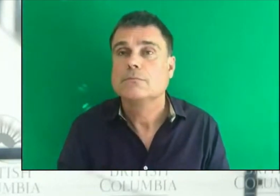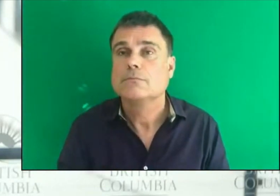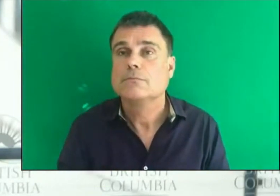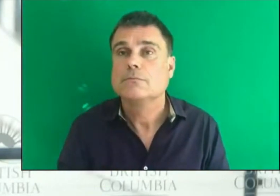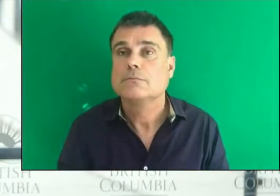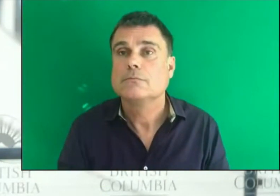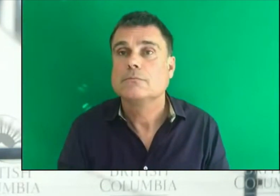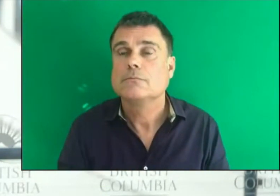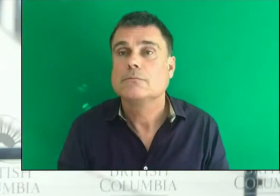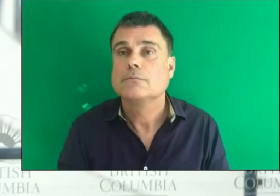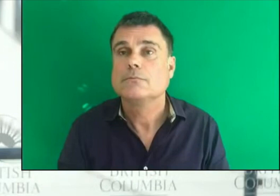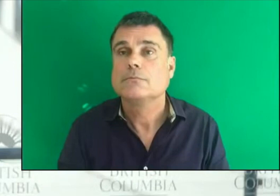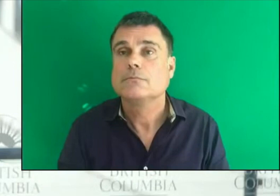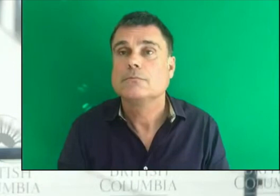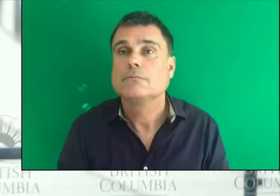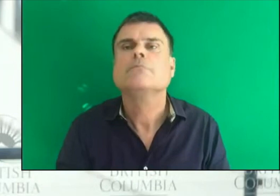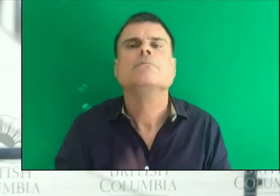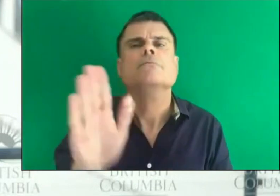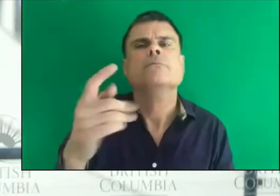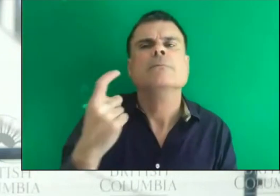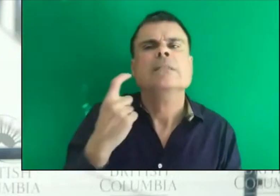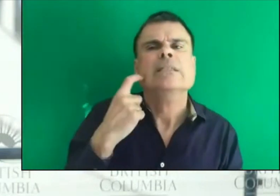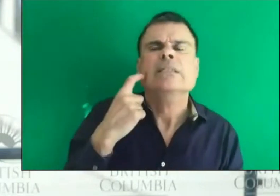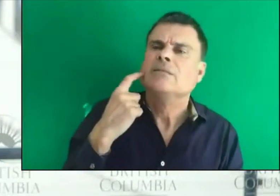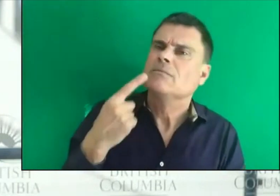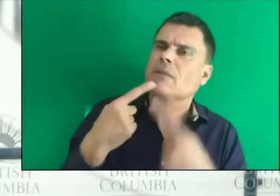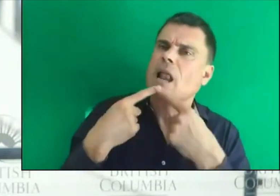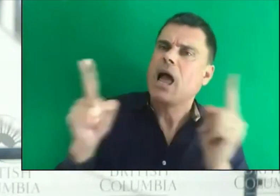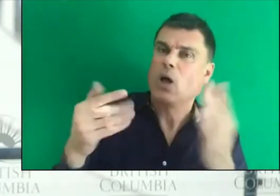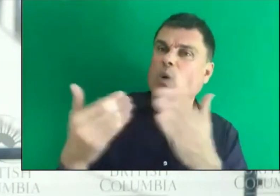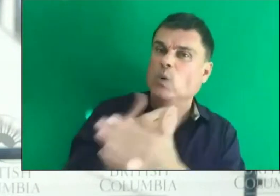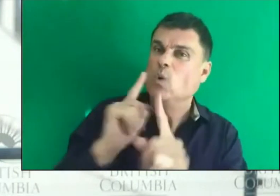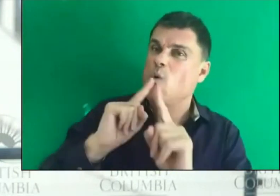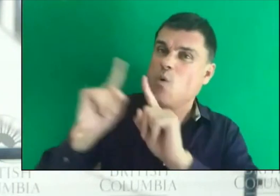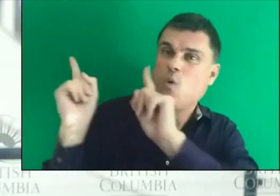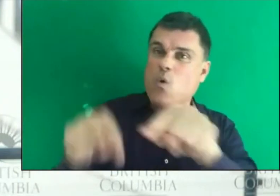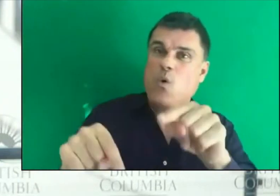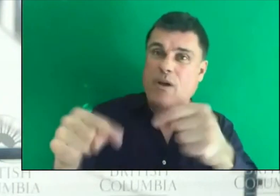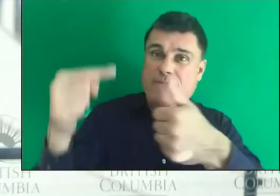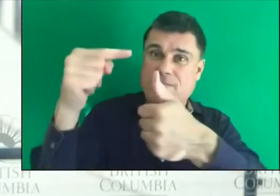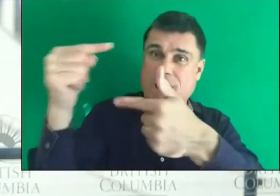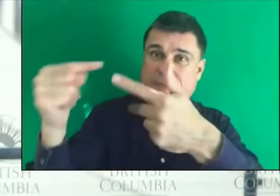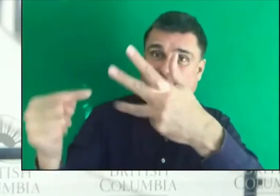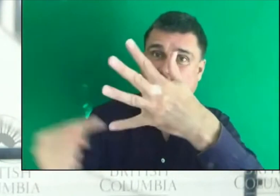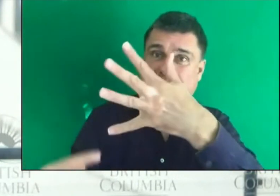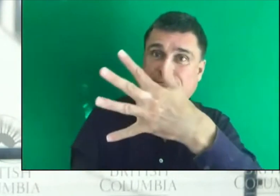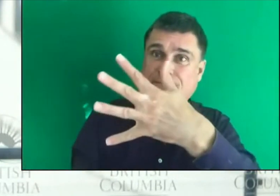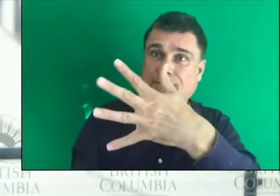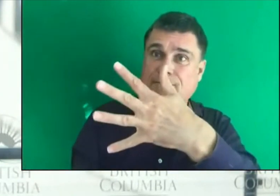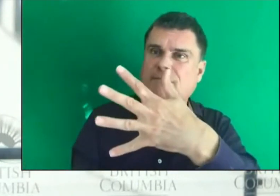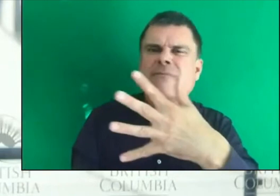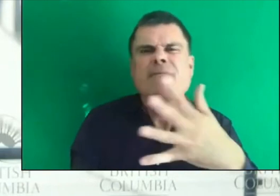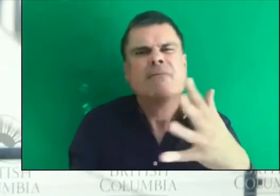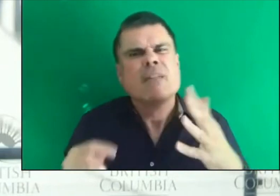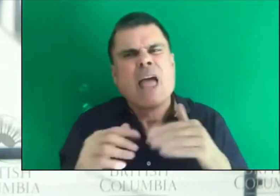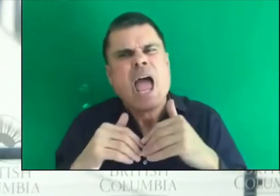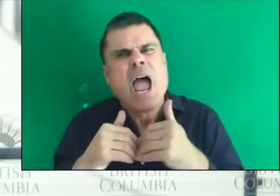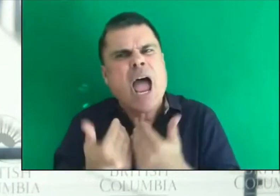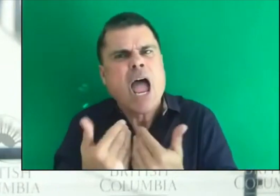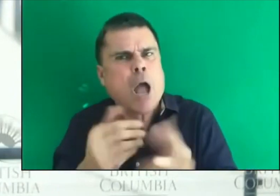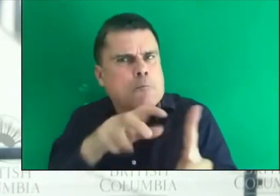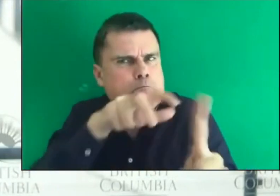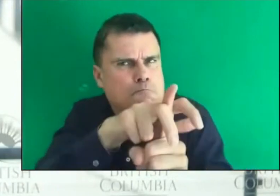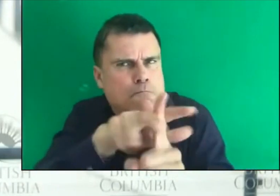that people need to stay in their local community, reduce their social interactions, and travel when